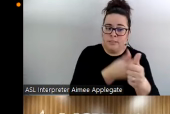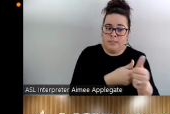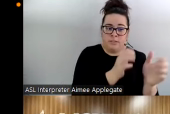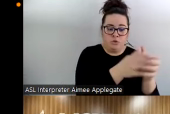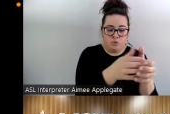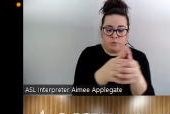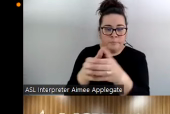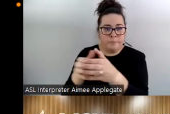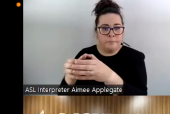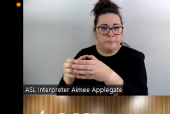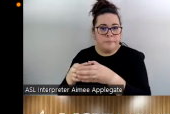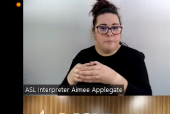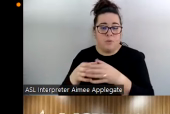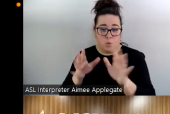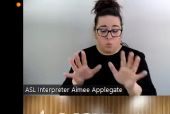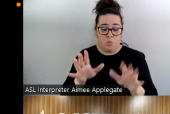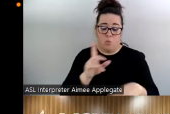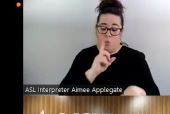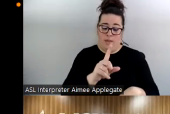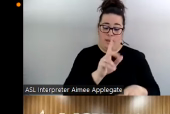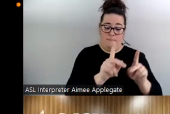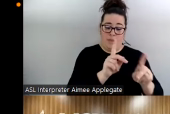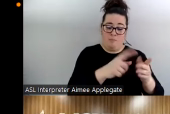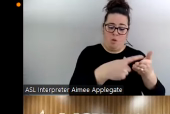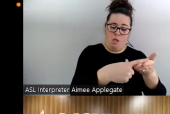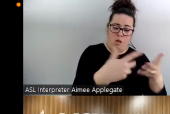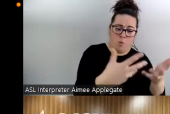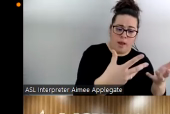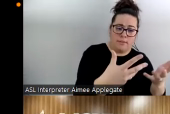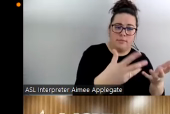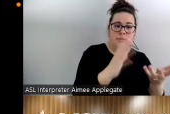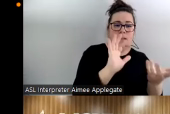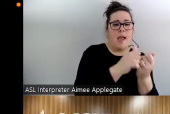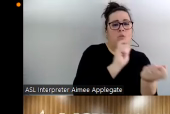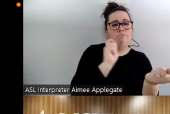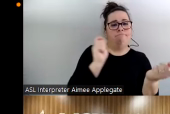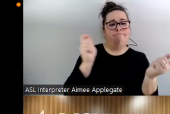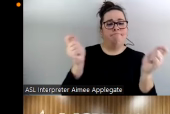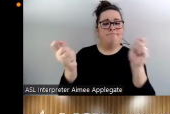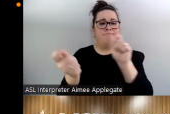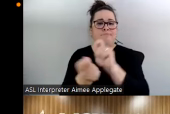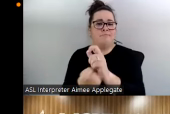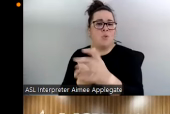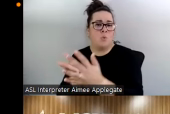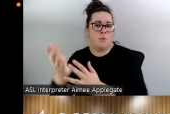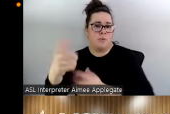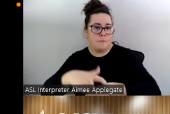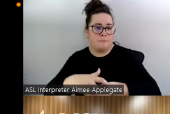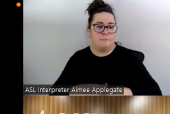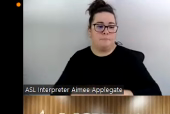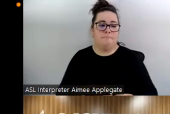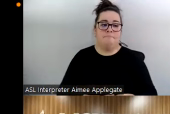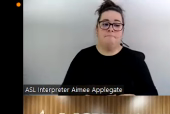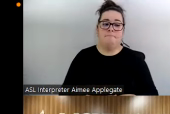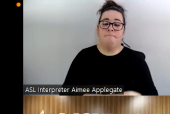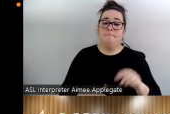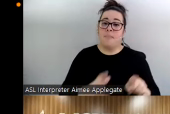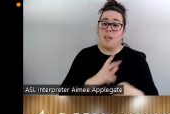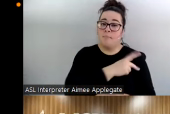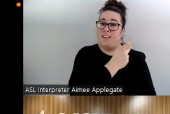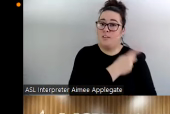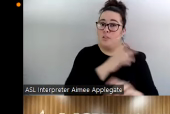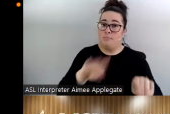talking about and how is that, for example, changing over time. Here's an example of topic modeling patient-provider interactions, where essentially we